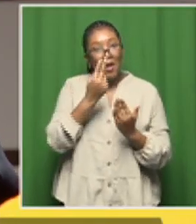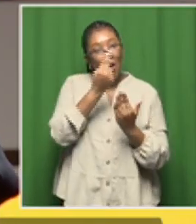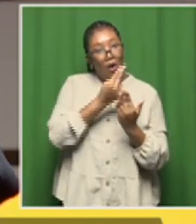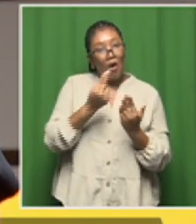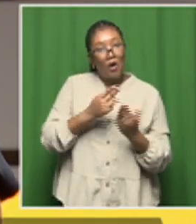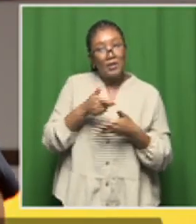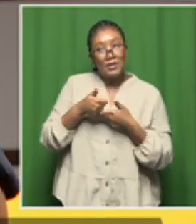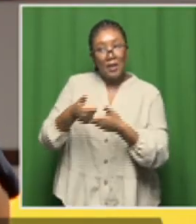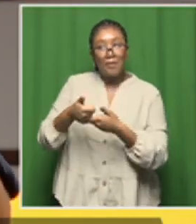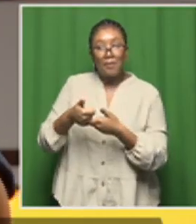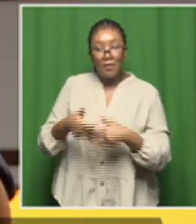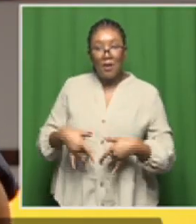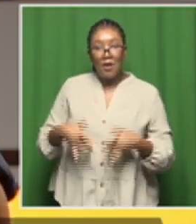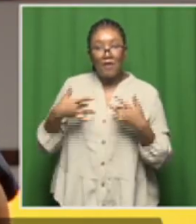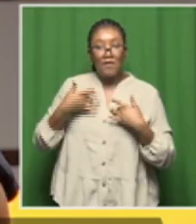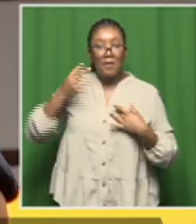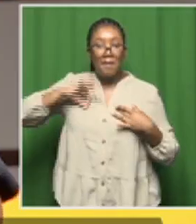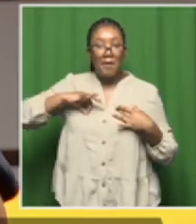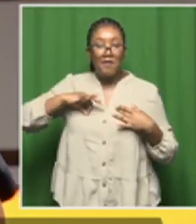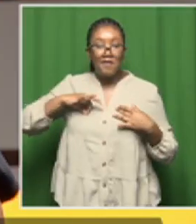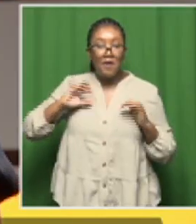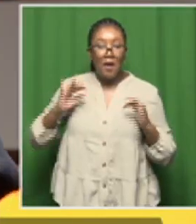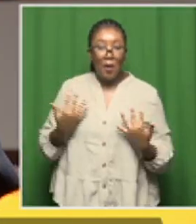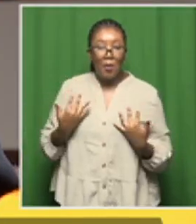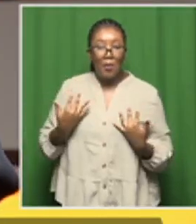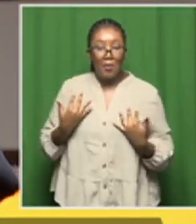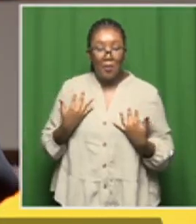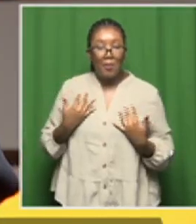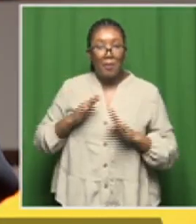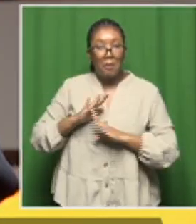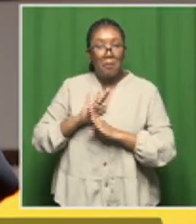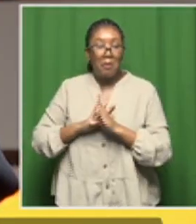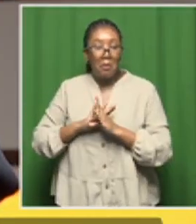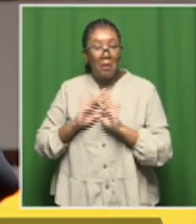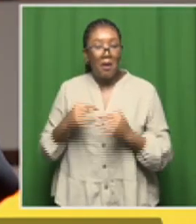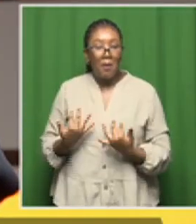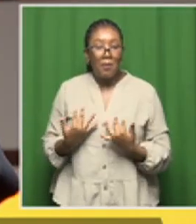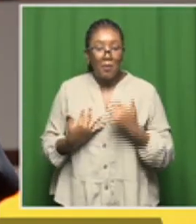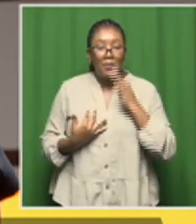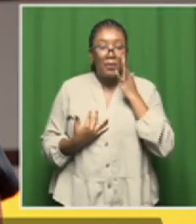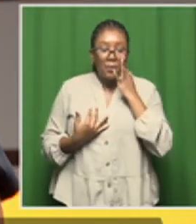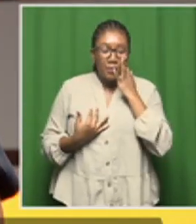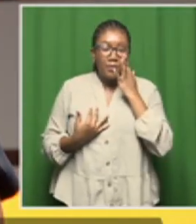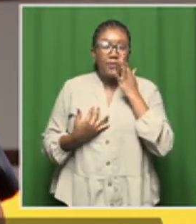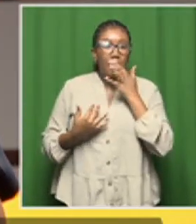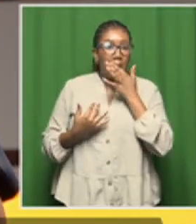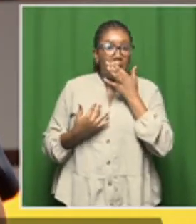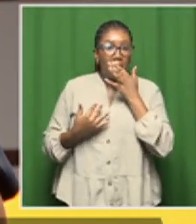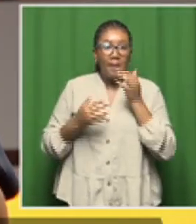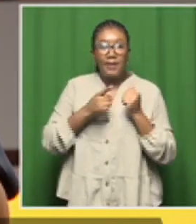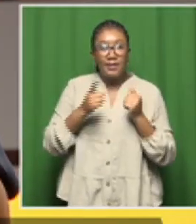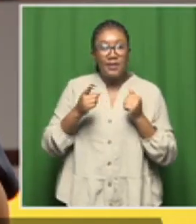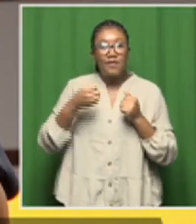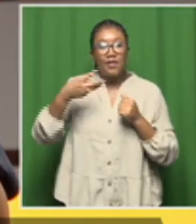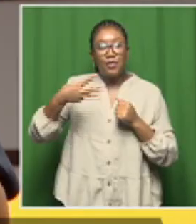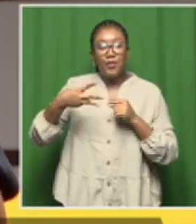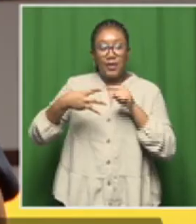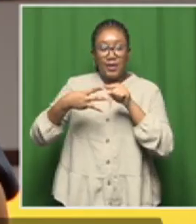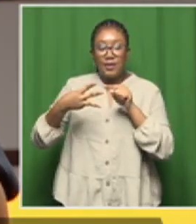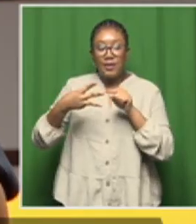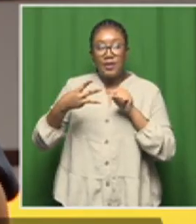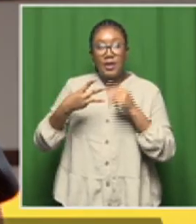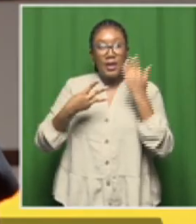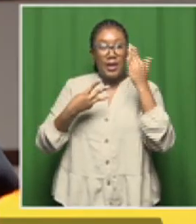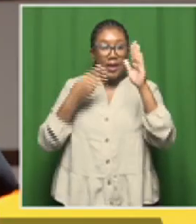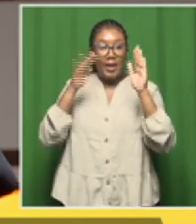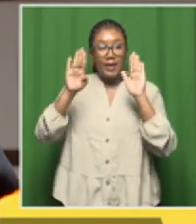and all of its benefits, like for all, you know. So there are 3 key exhibitions that are going to be